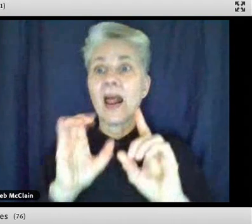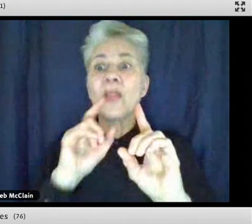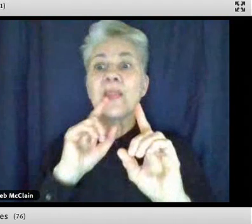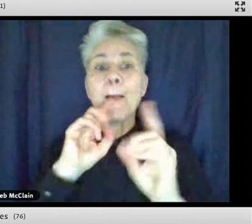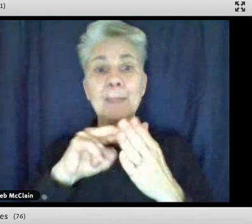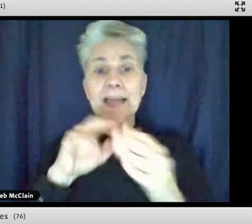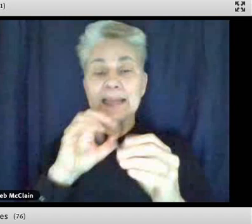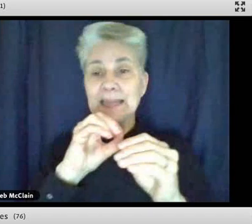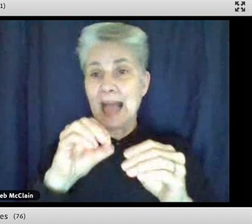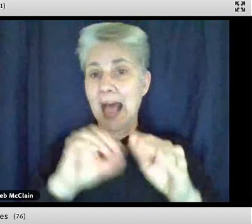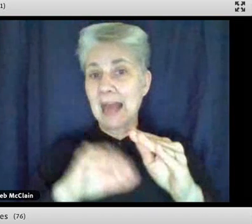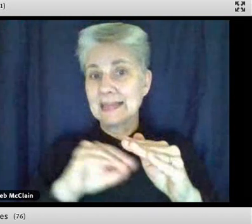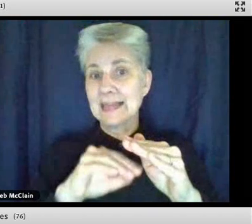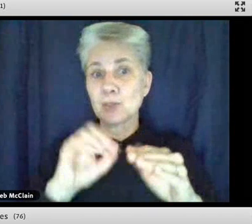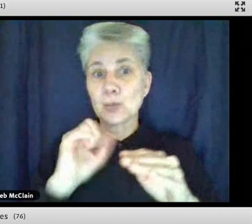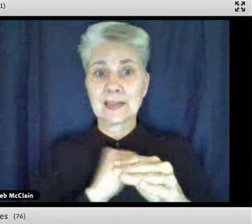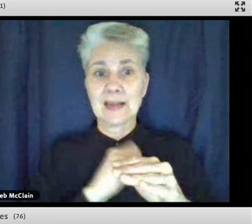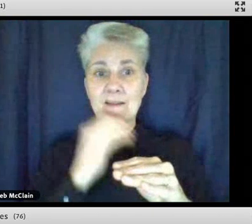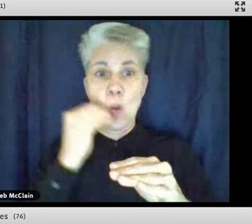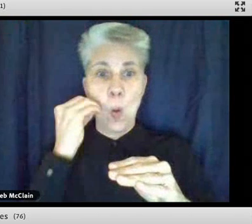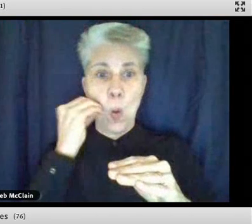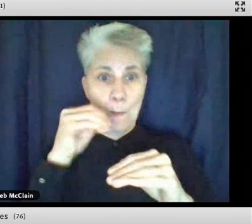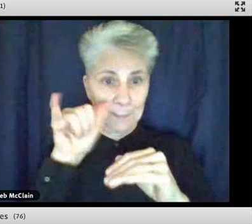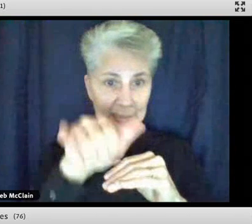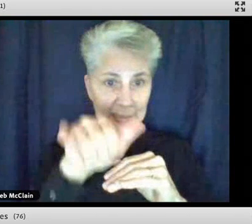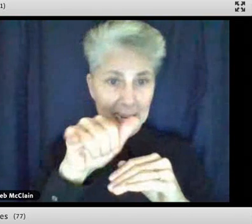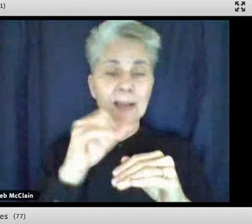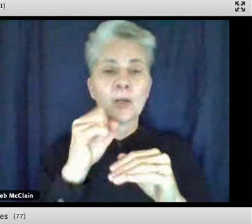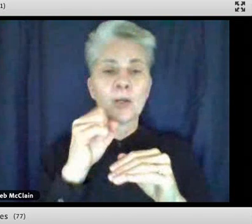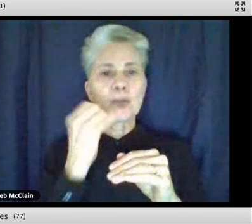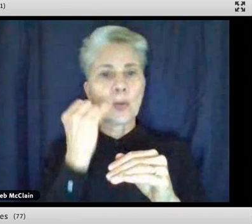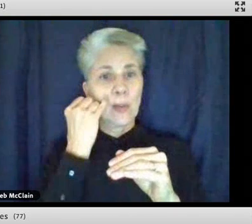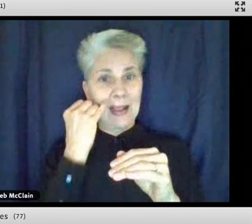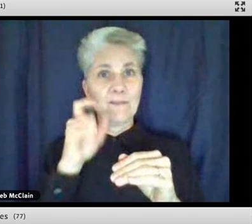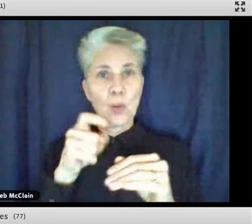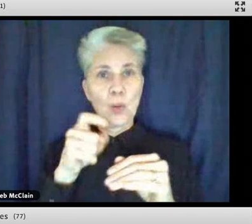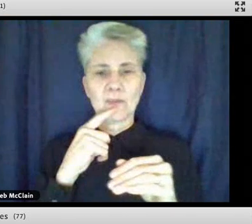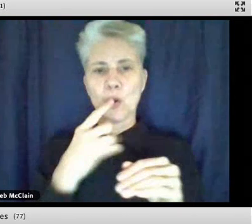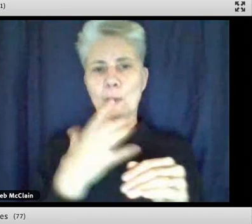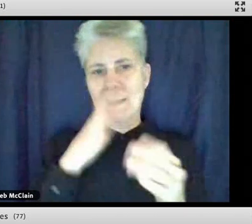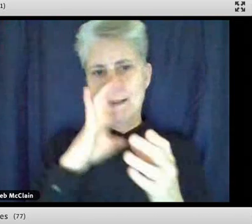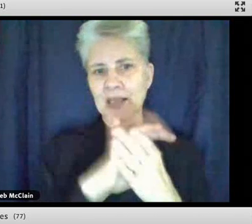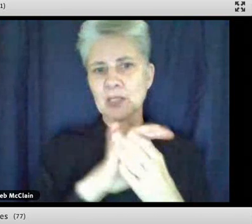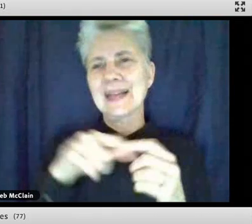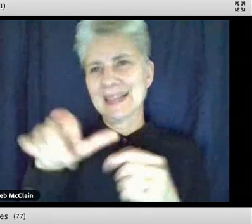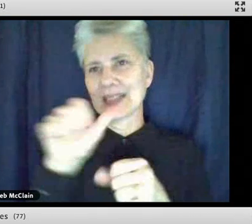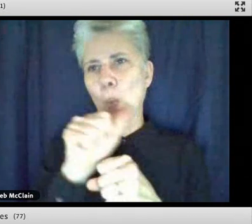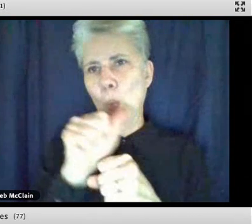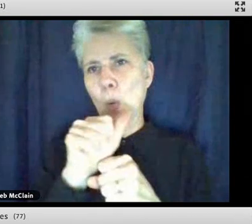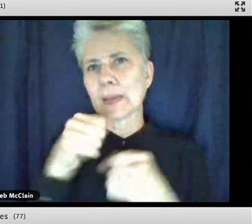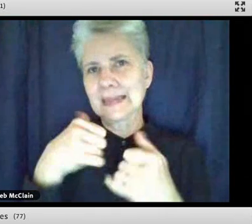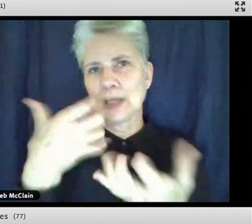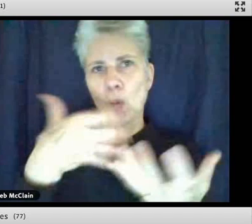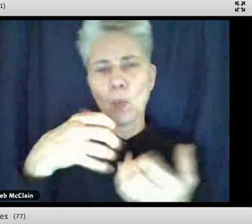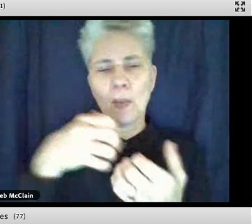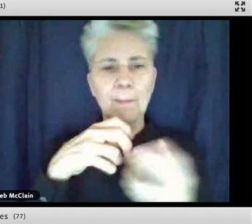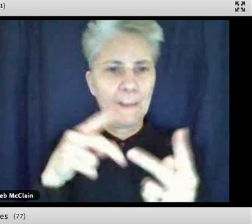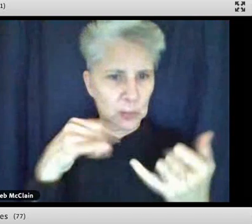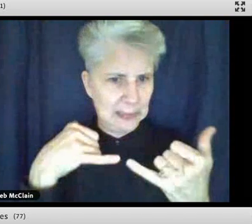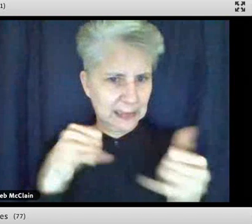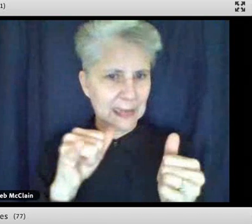non-essential staff are sent home. So unless you're essential, and my husband's essential, so he's still out there, he's still interacting with